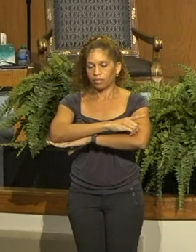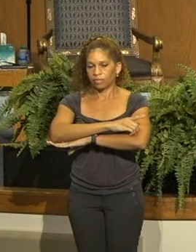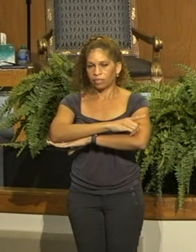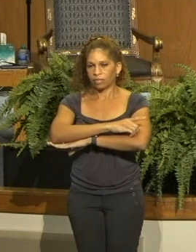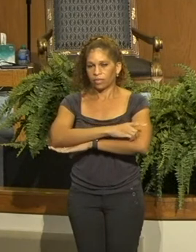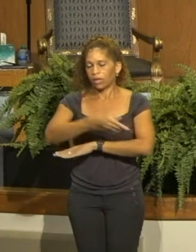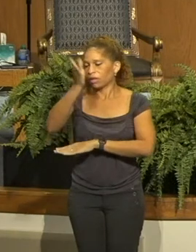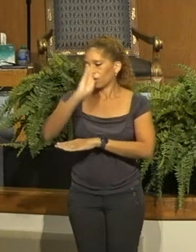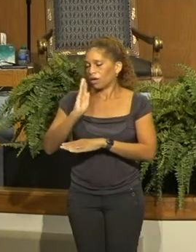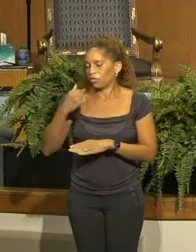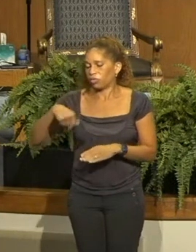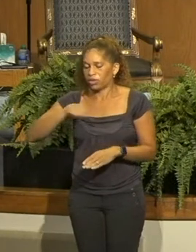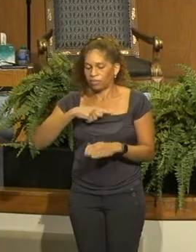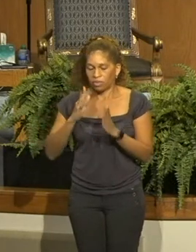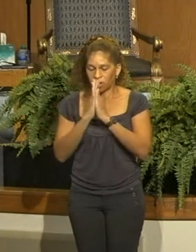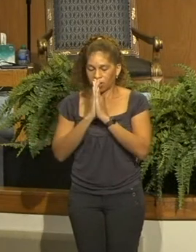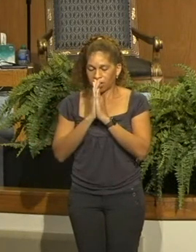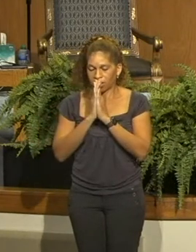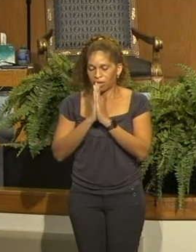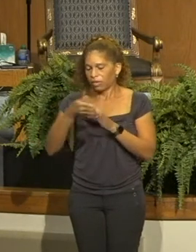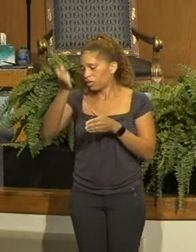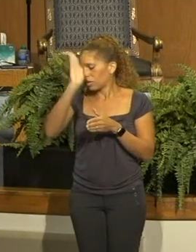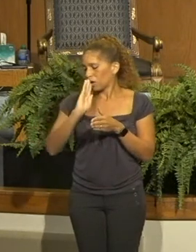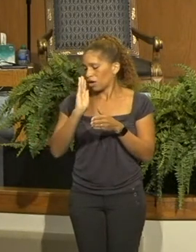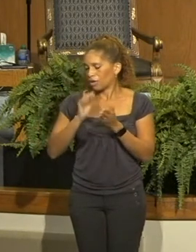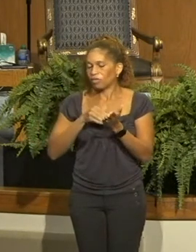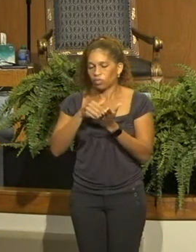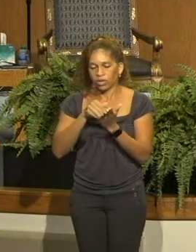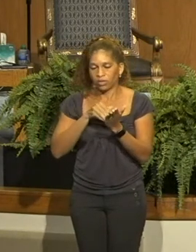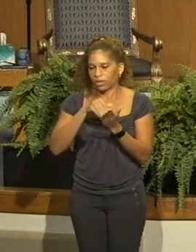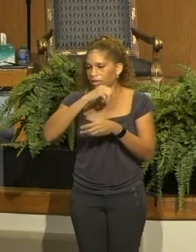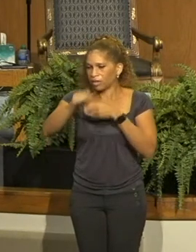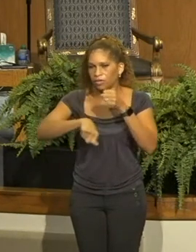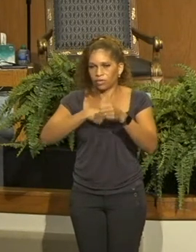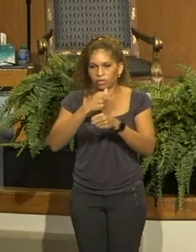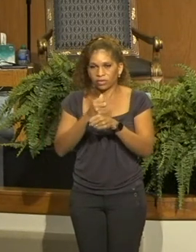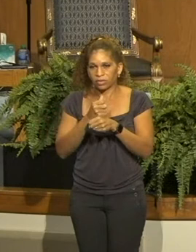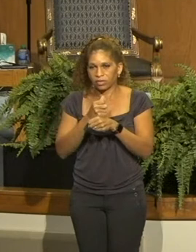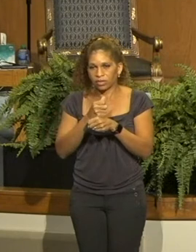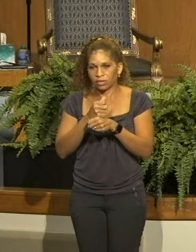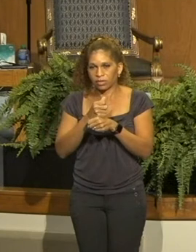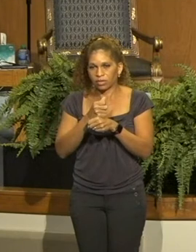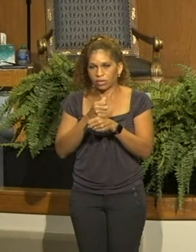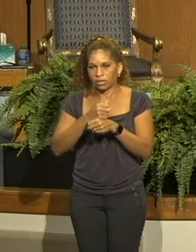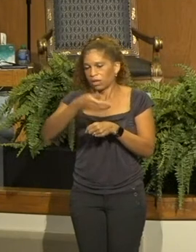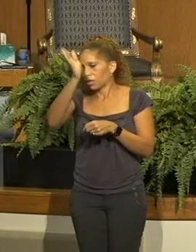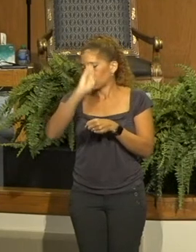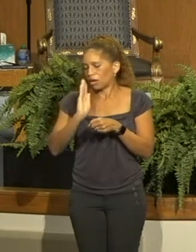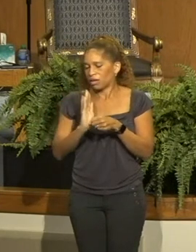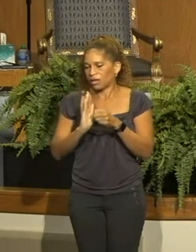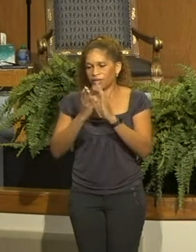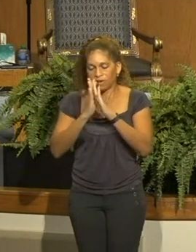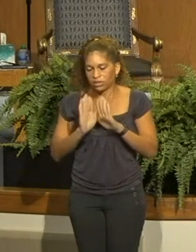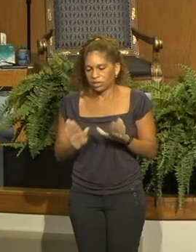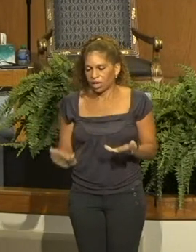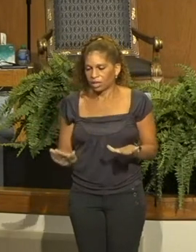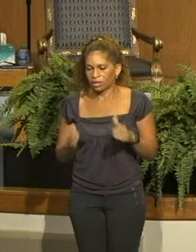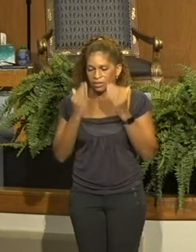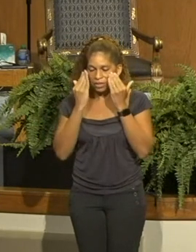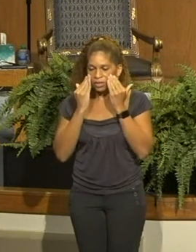So, God, we pray to the God of our weary years, the God of our silent